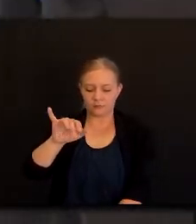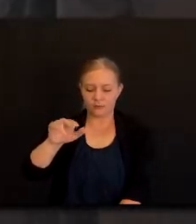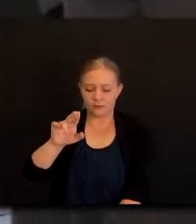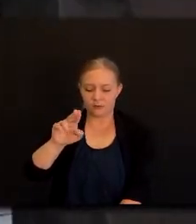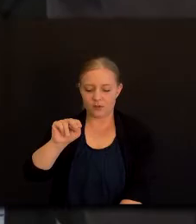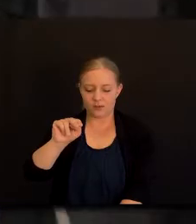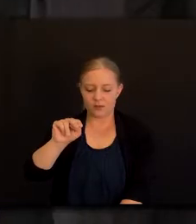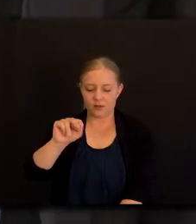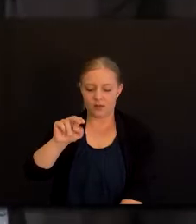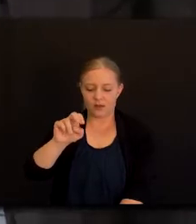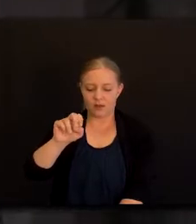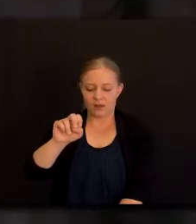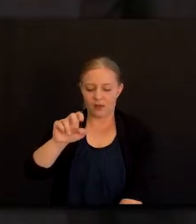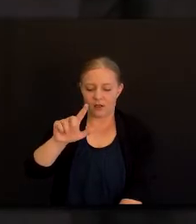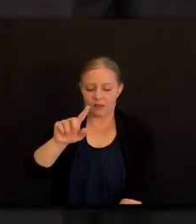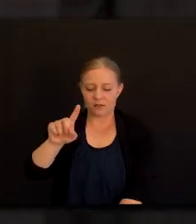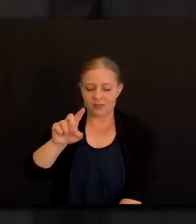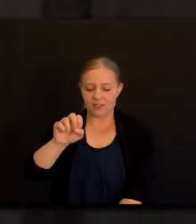Justin Thane Elzey.